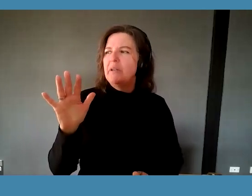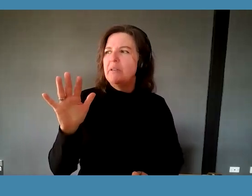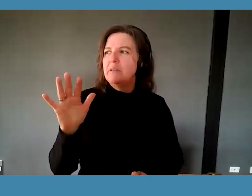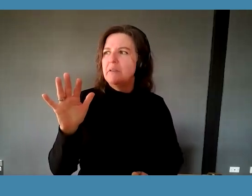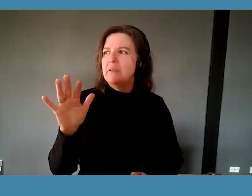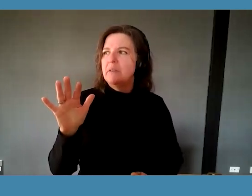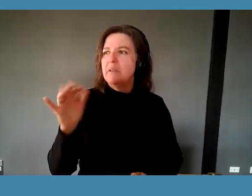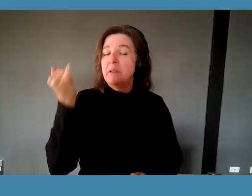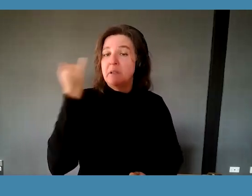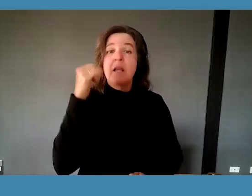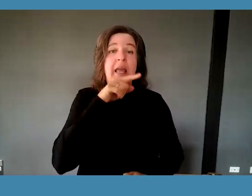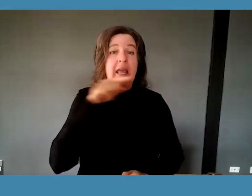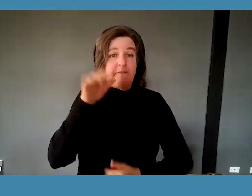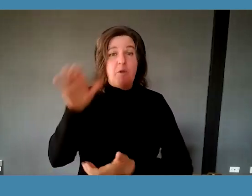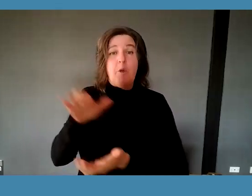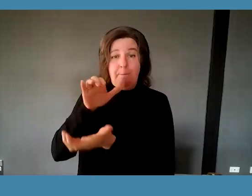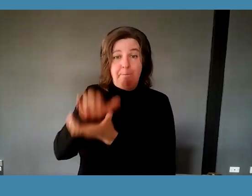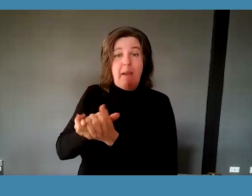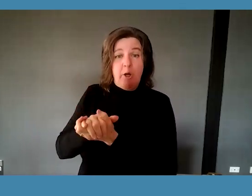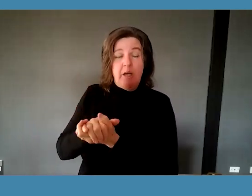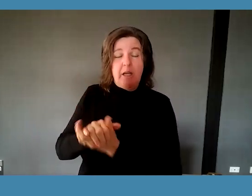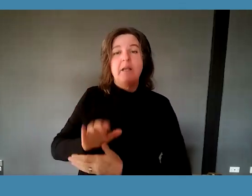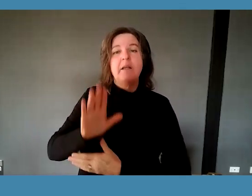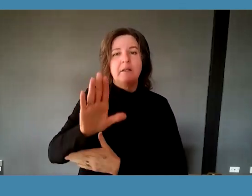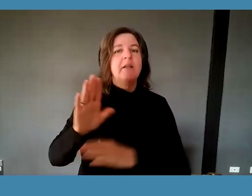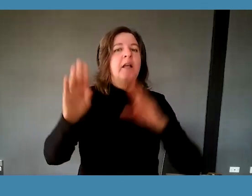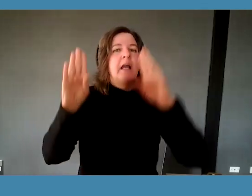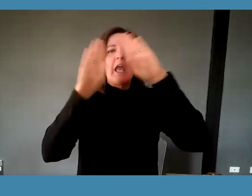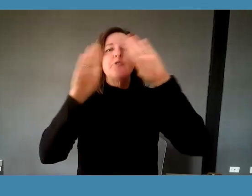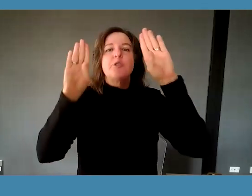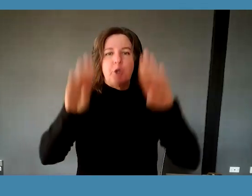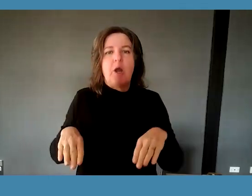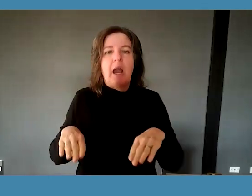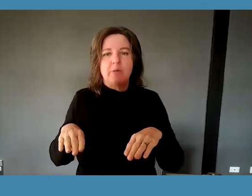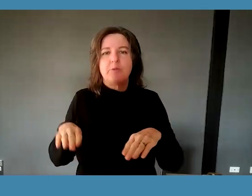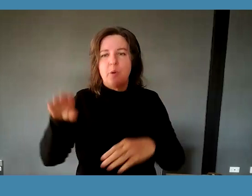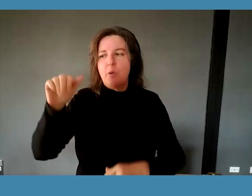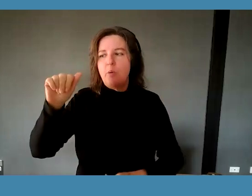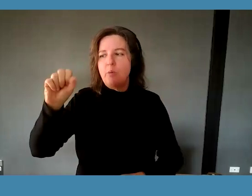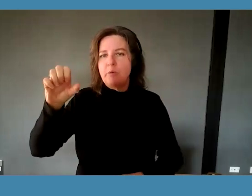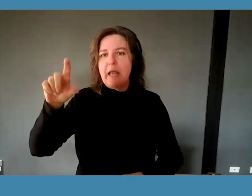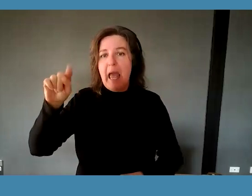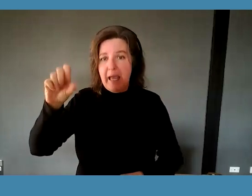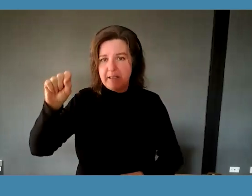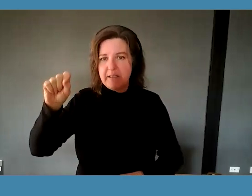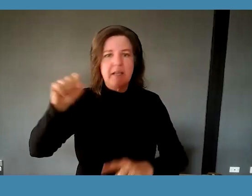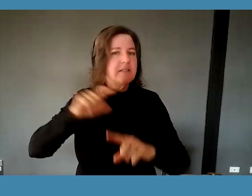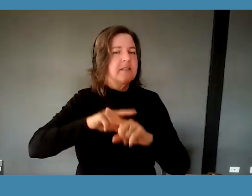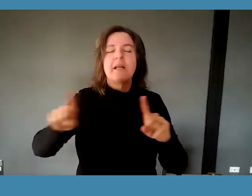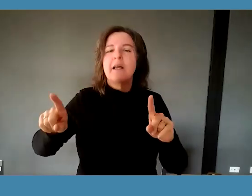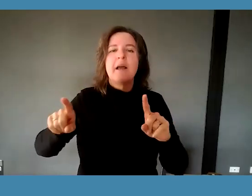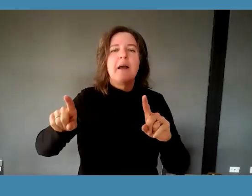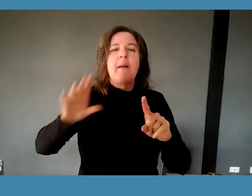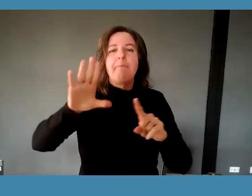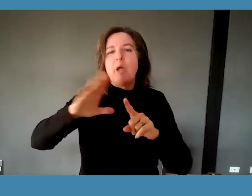if you are married, it is your household assets, but it's your individual income that is counted, if that makes